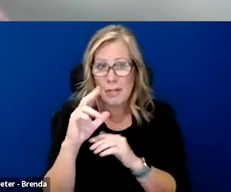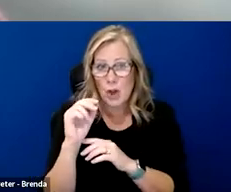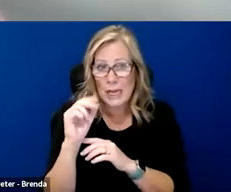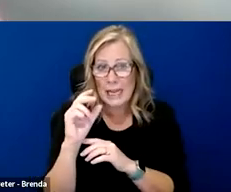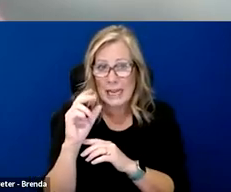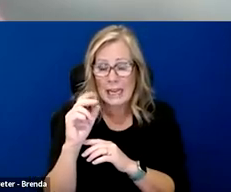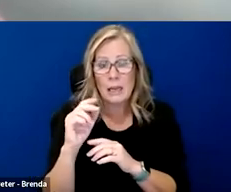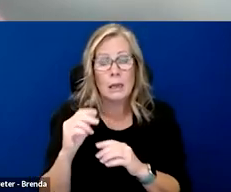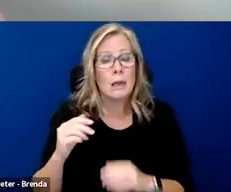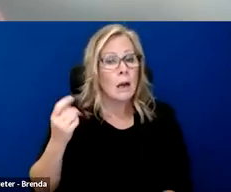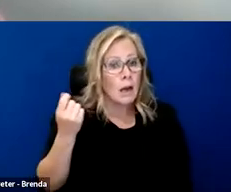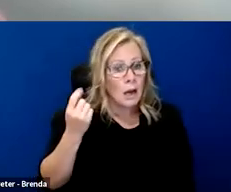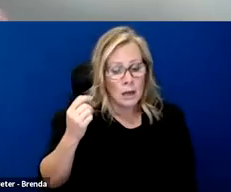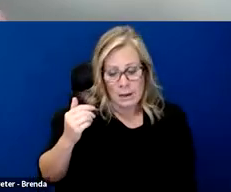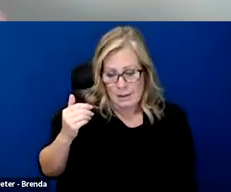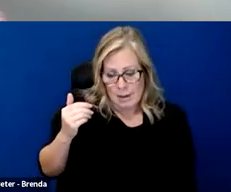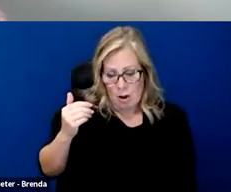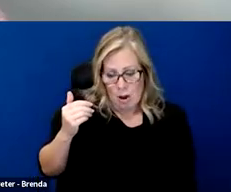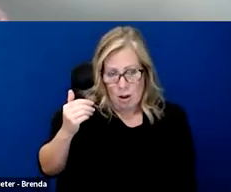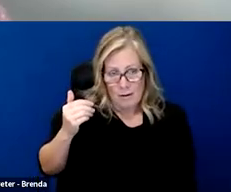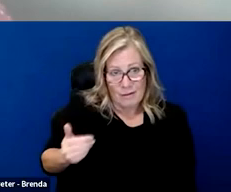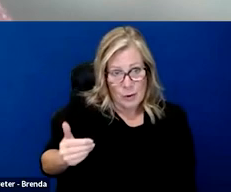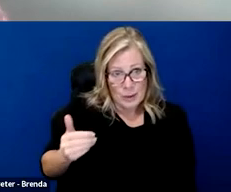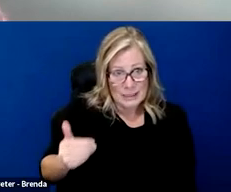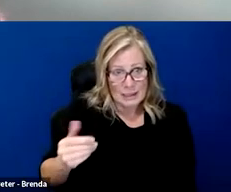and severity of these intense events,